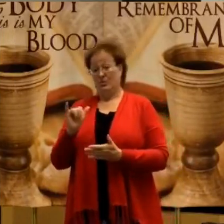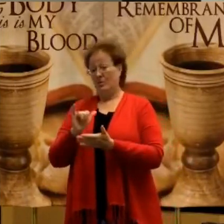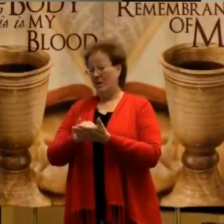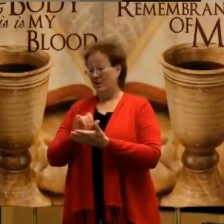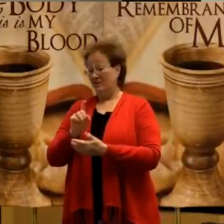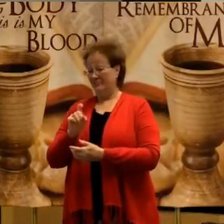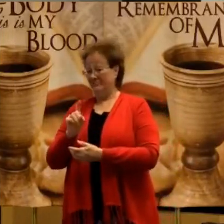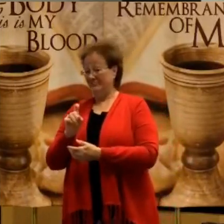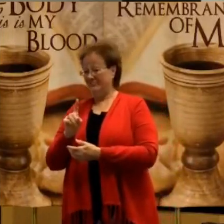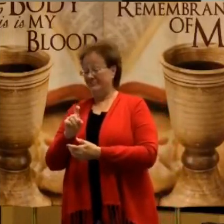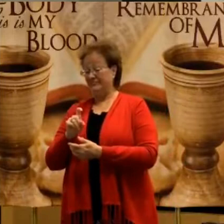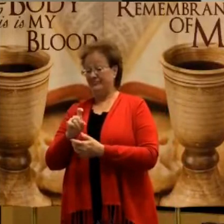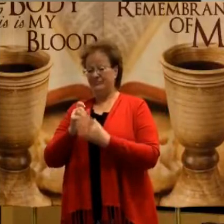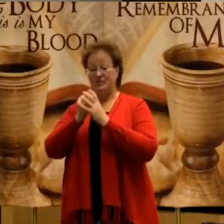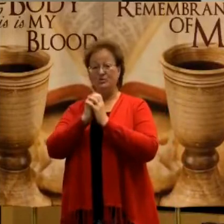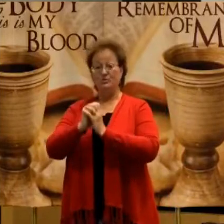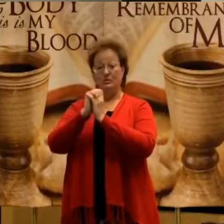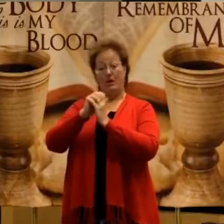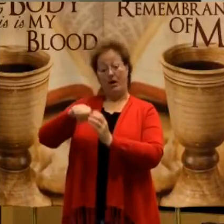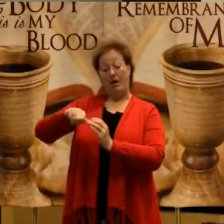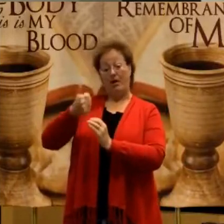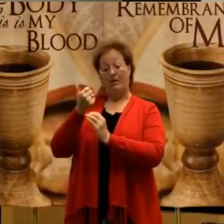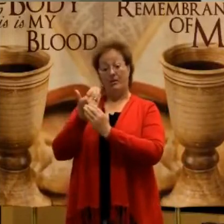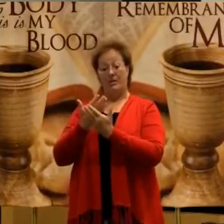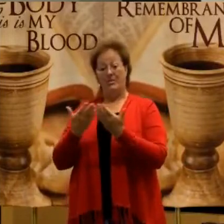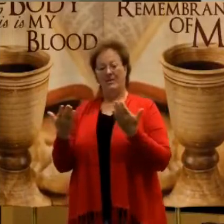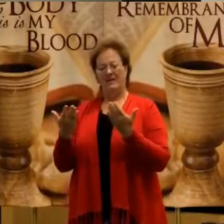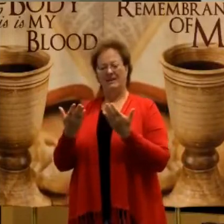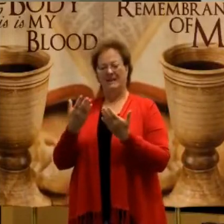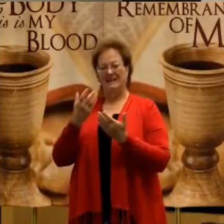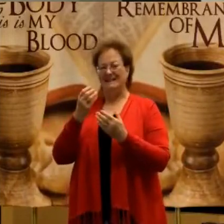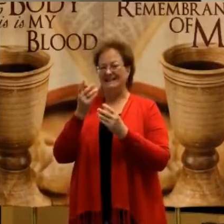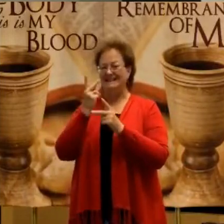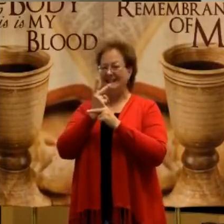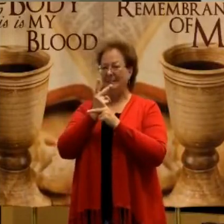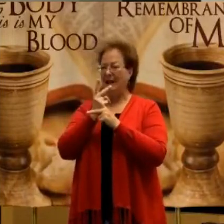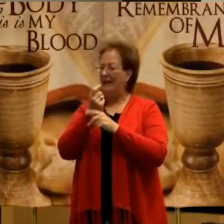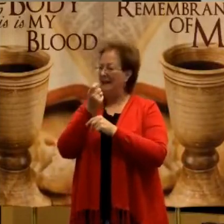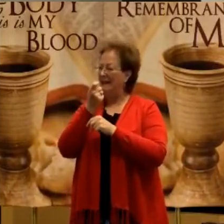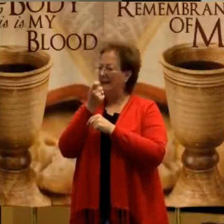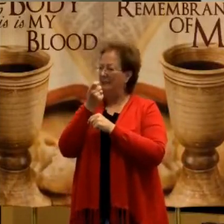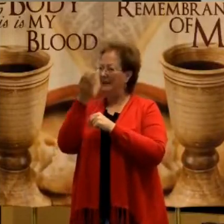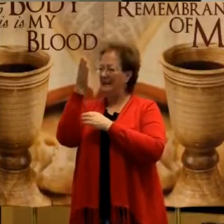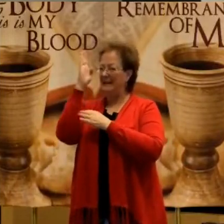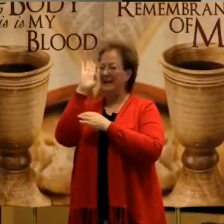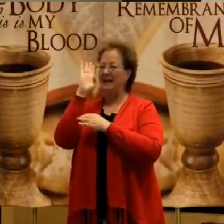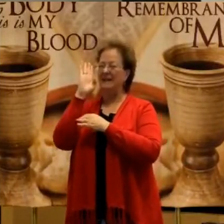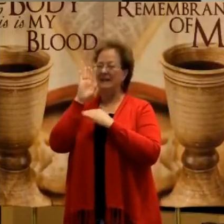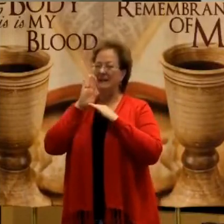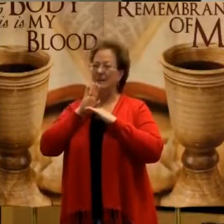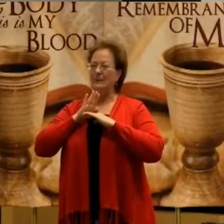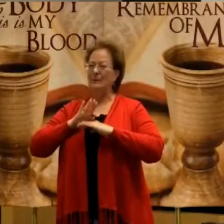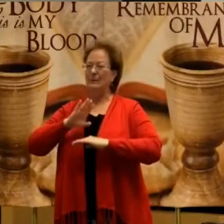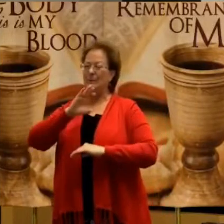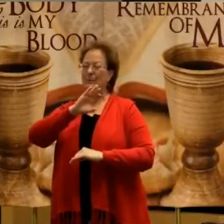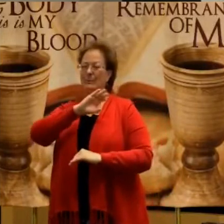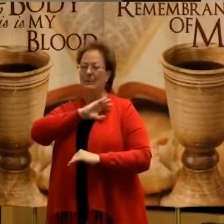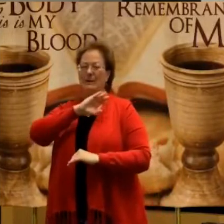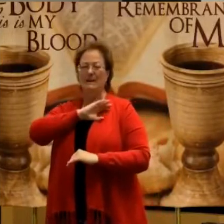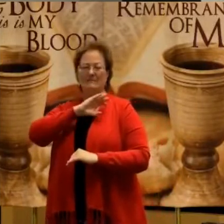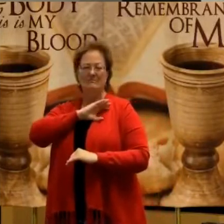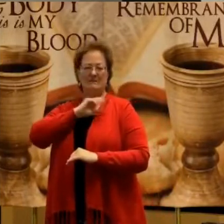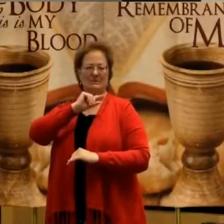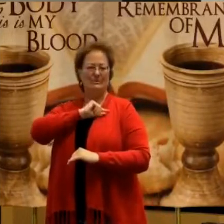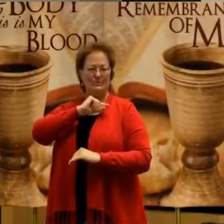you ever worship other things but keep the Lord just enough in the picture to ease your conscience and justify your words or